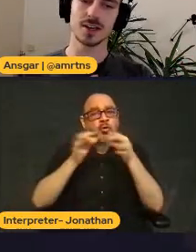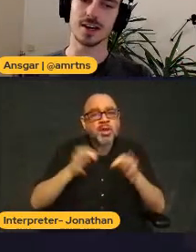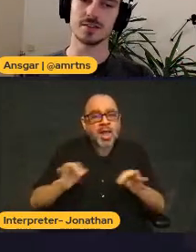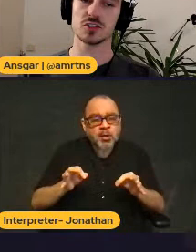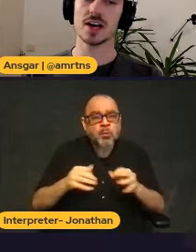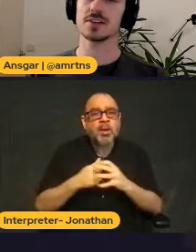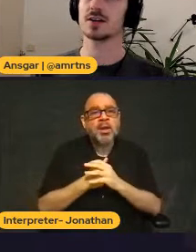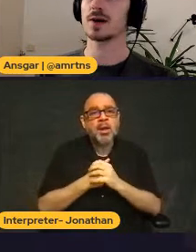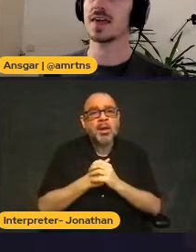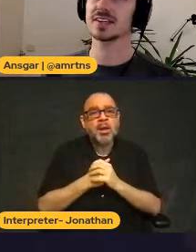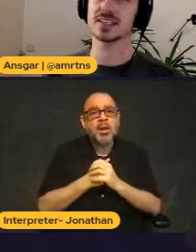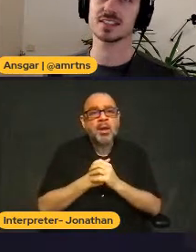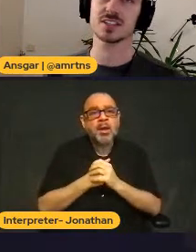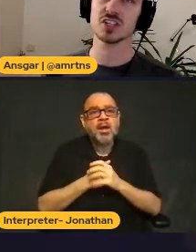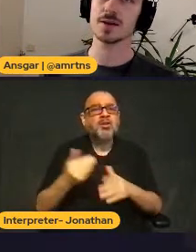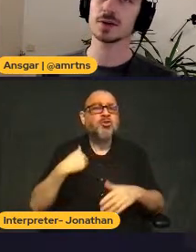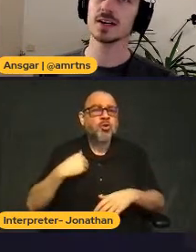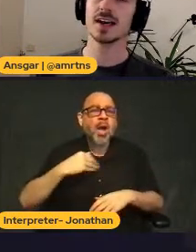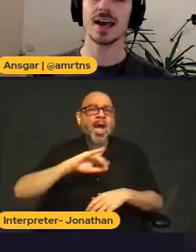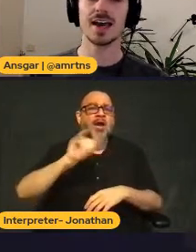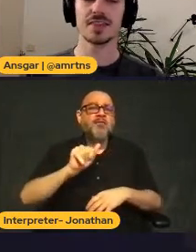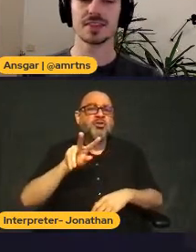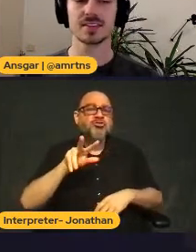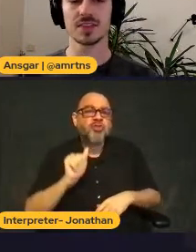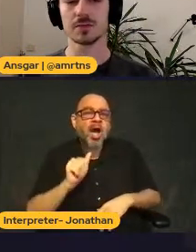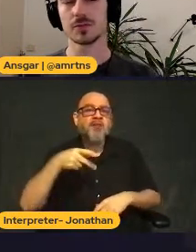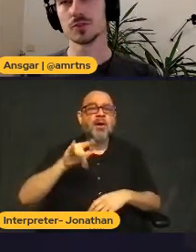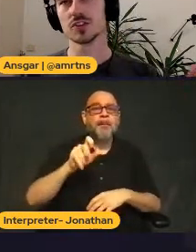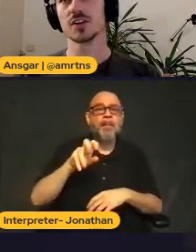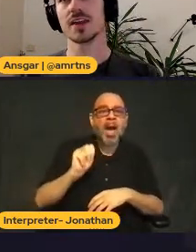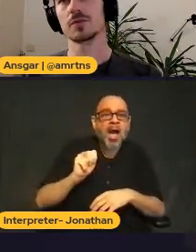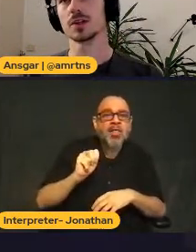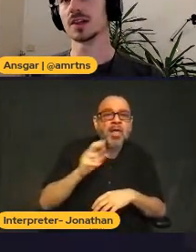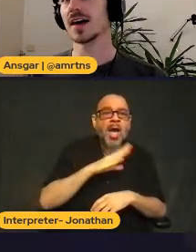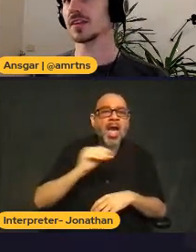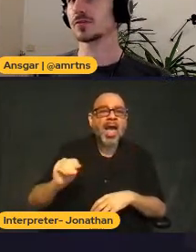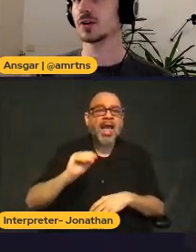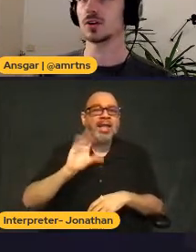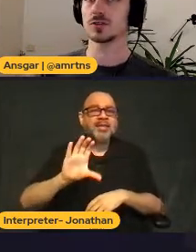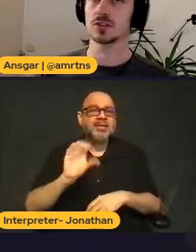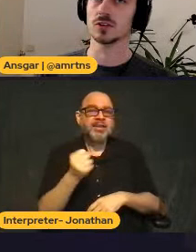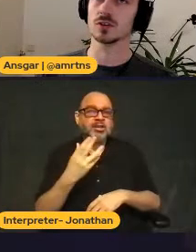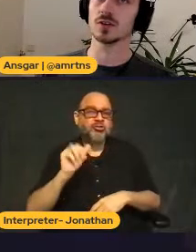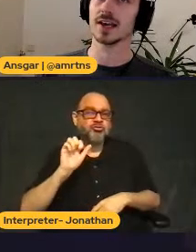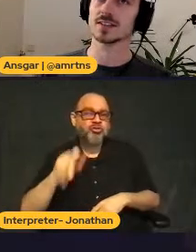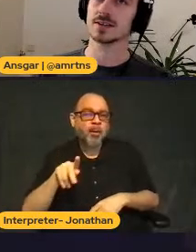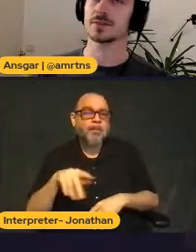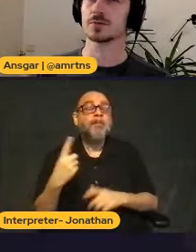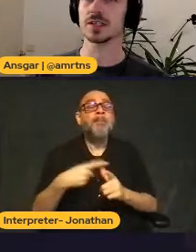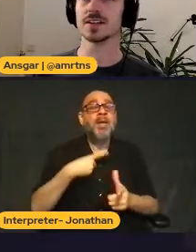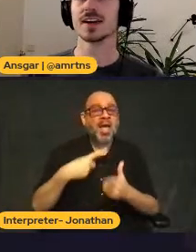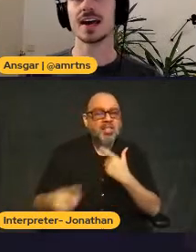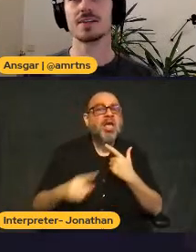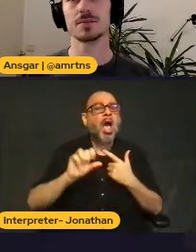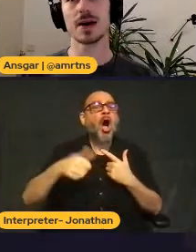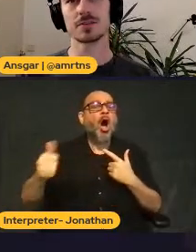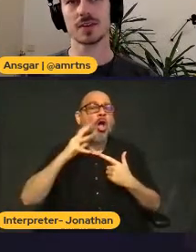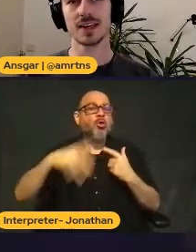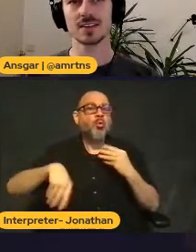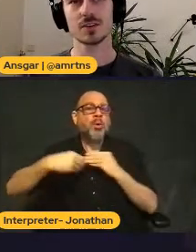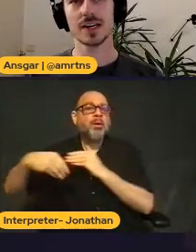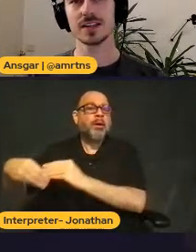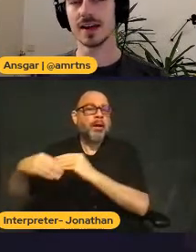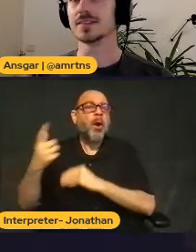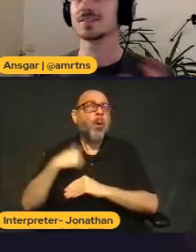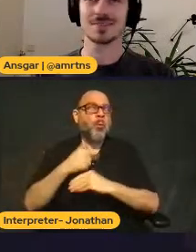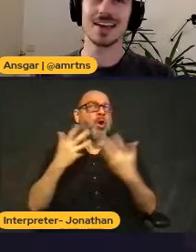JavaScript, Java, Python, and C#. And in the future, there will others follow. So Golang is something we have in mind for